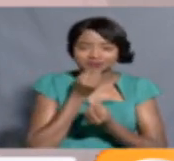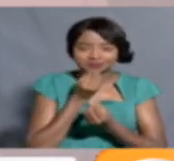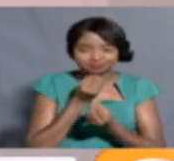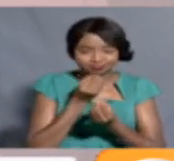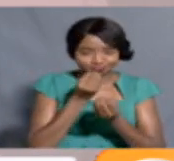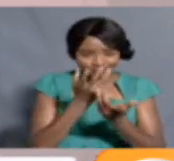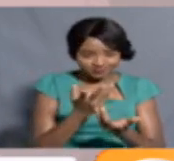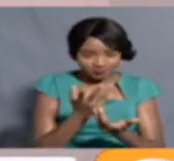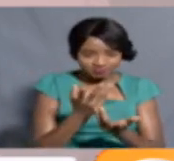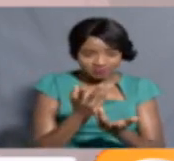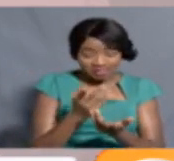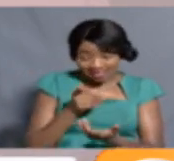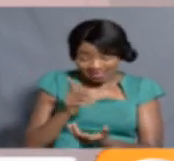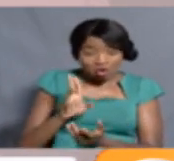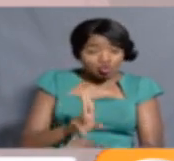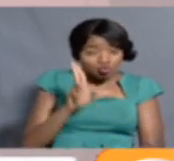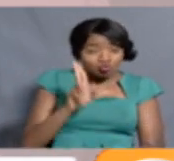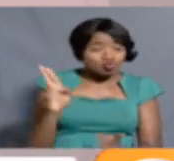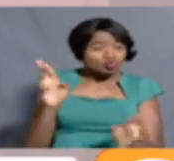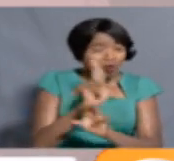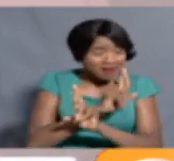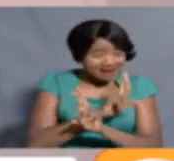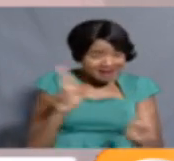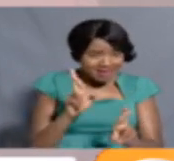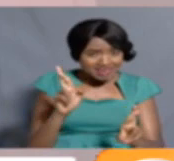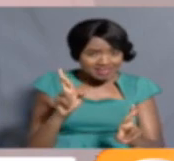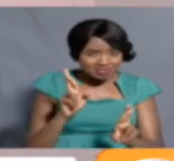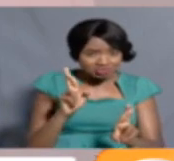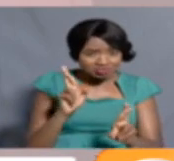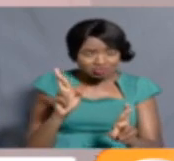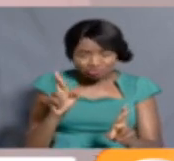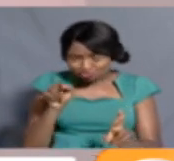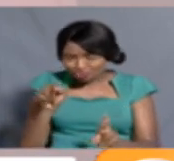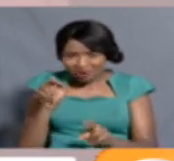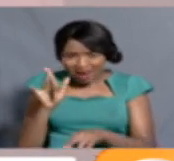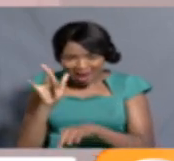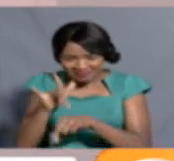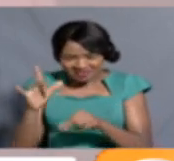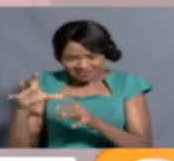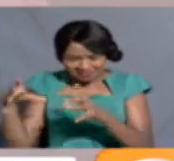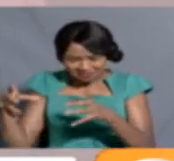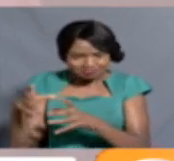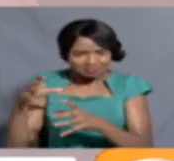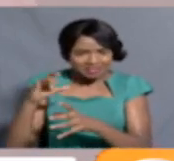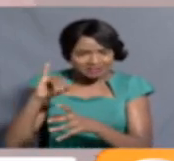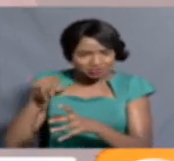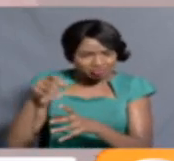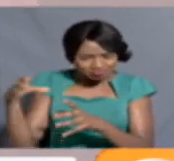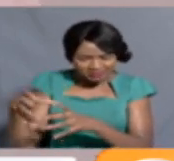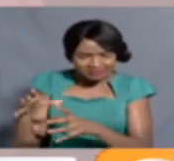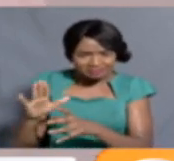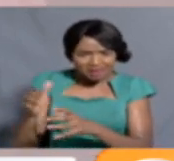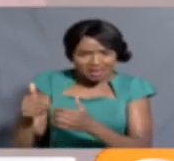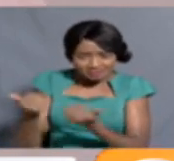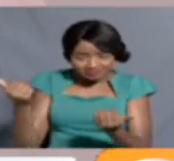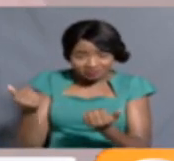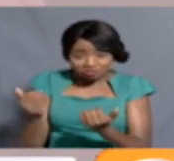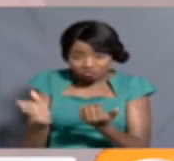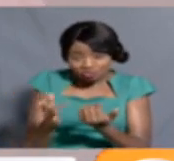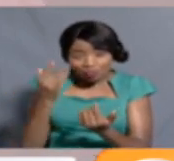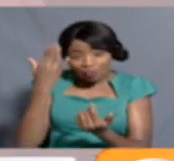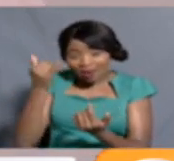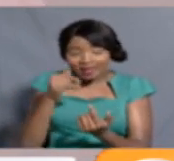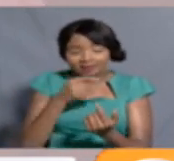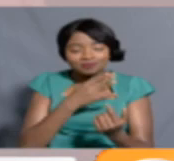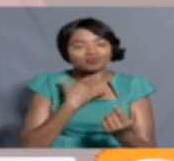president risks, is willing to risk the unity of his party, at least for now, for the sake of what he's doing